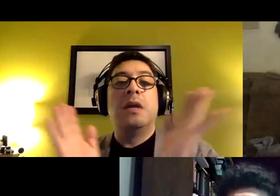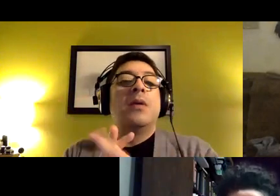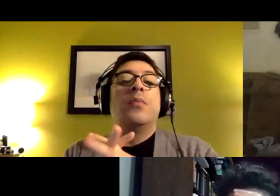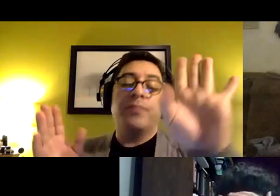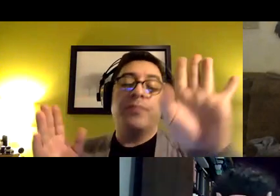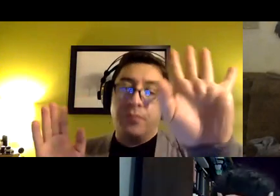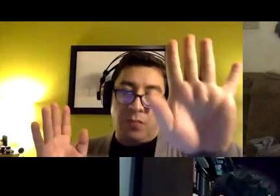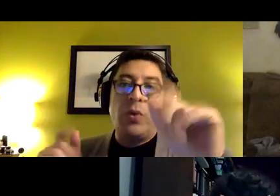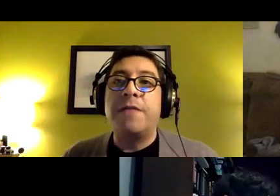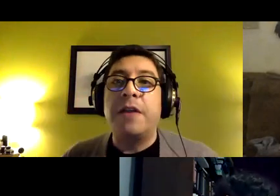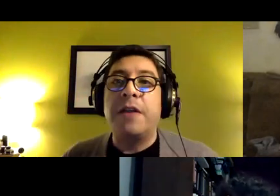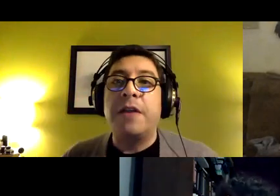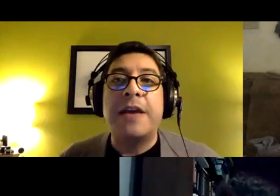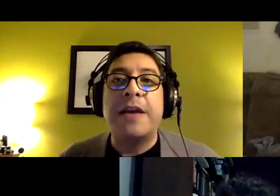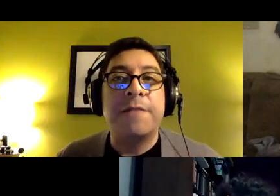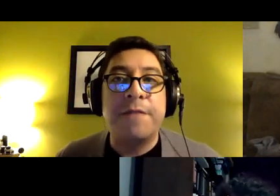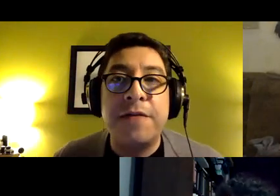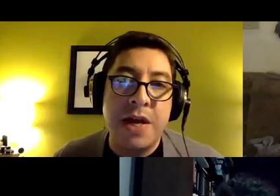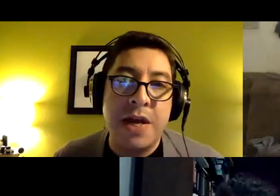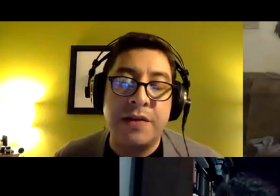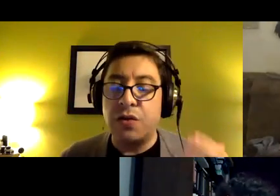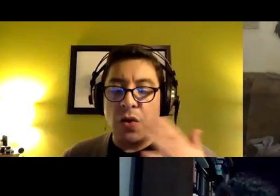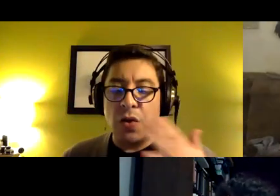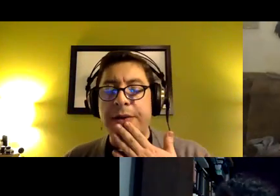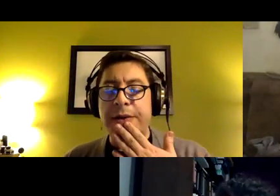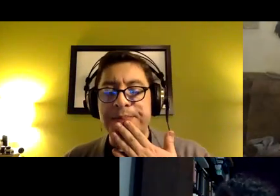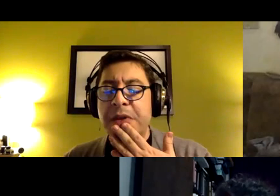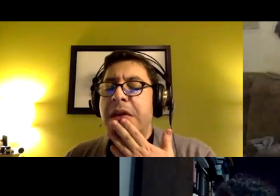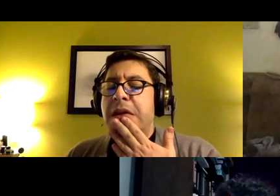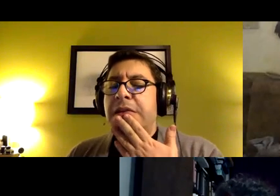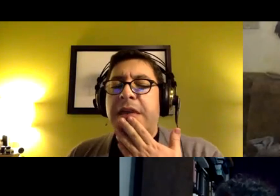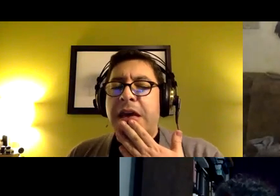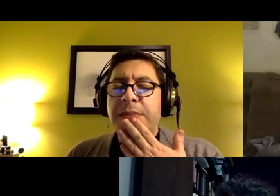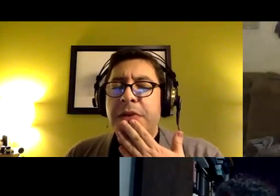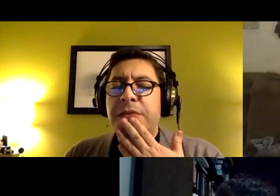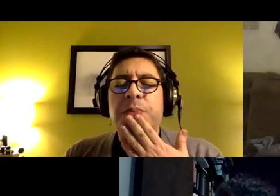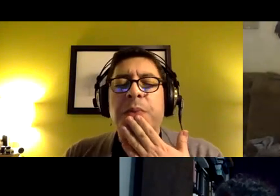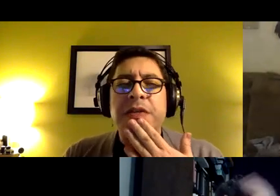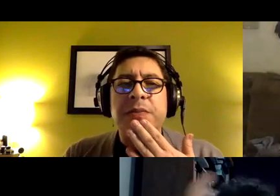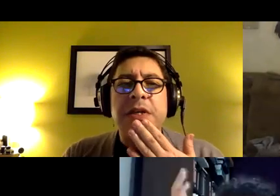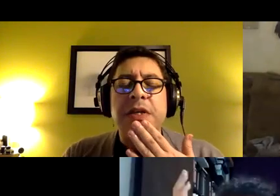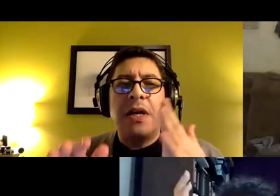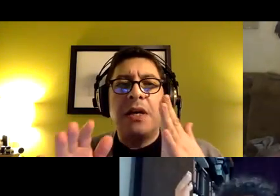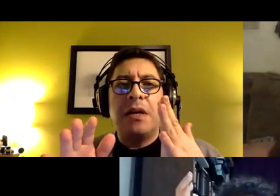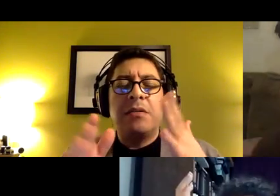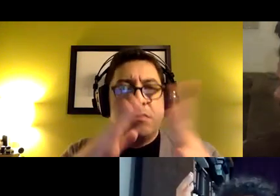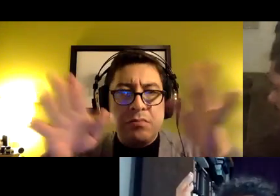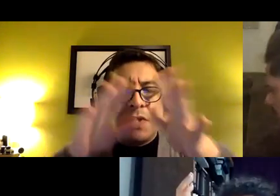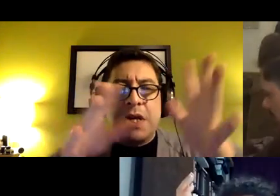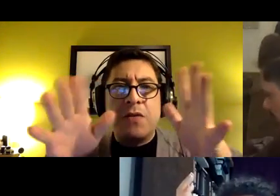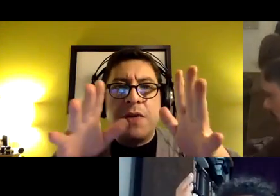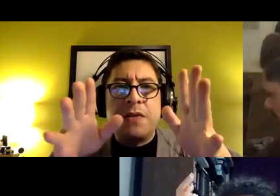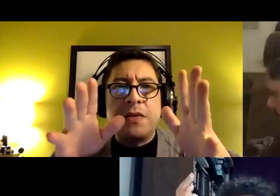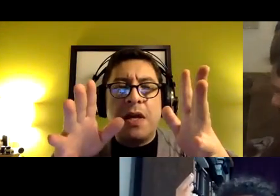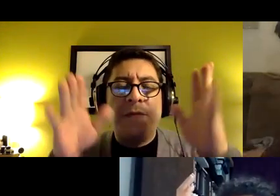quickly. We have like 5 minutes. So, Sam, if you could possibly